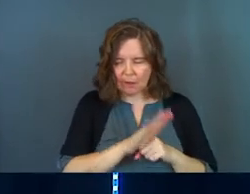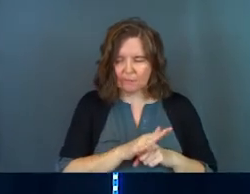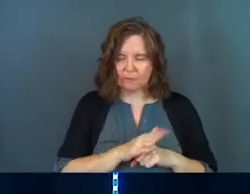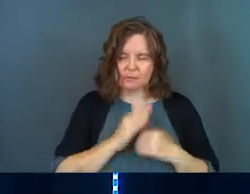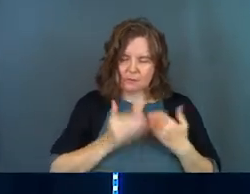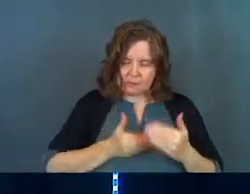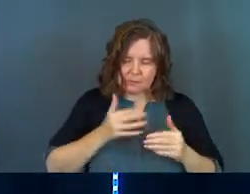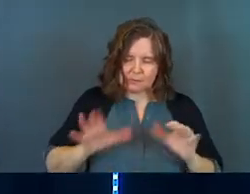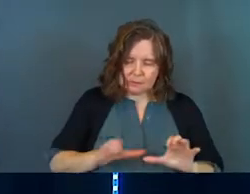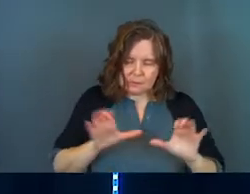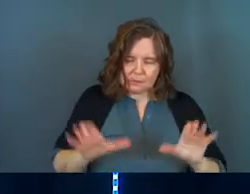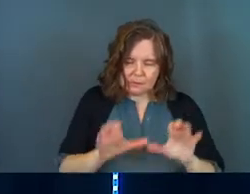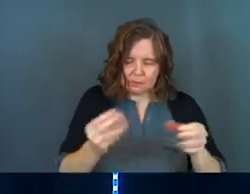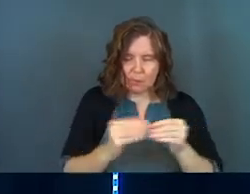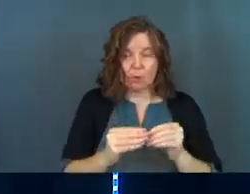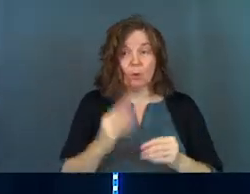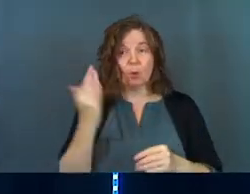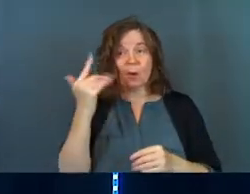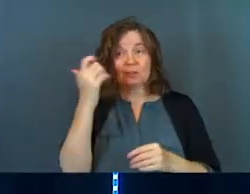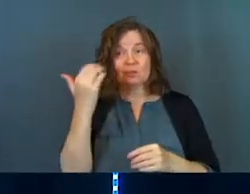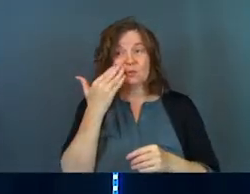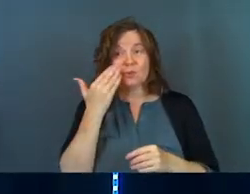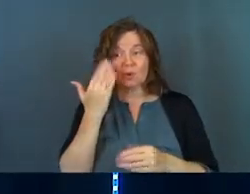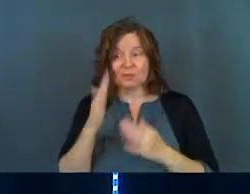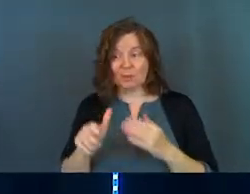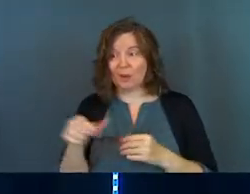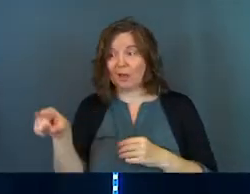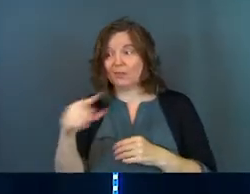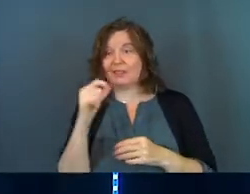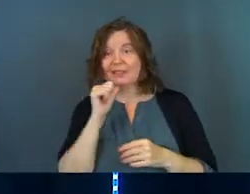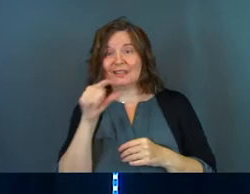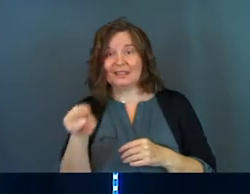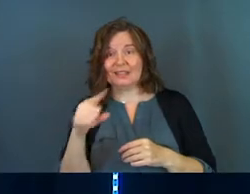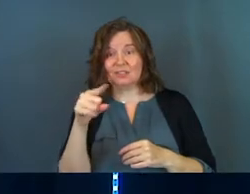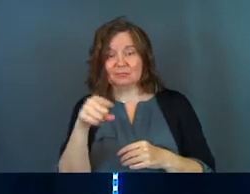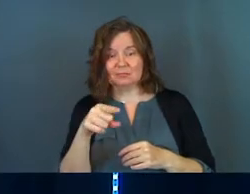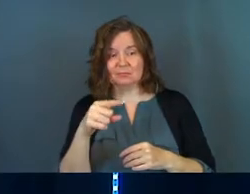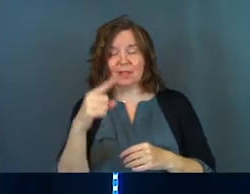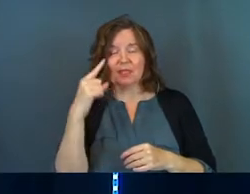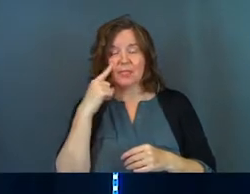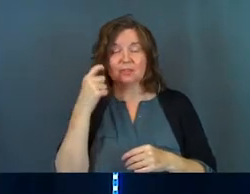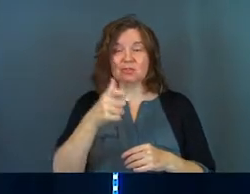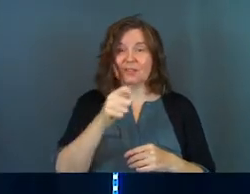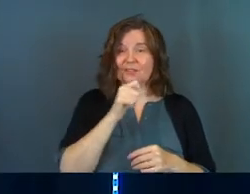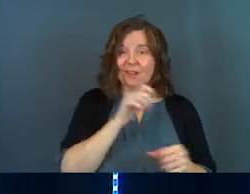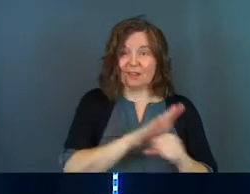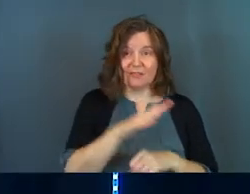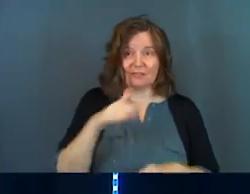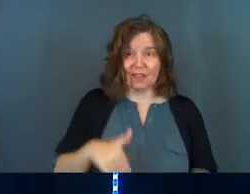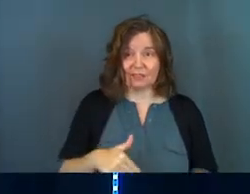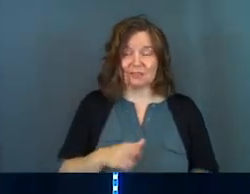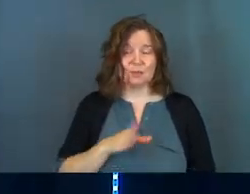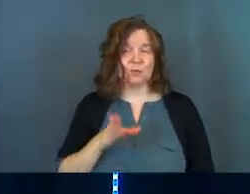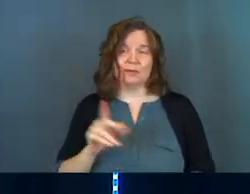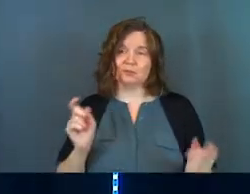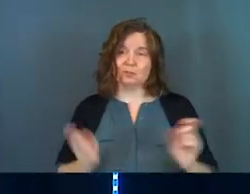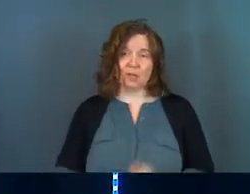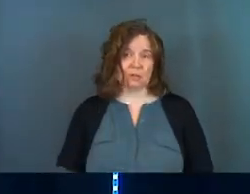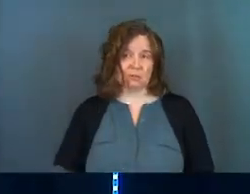Because you know somebody out there thinks you're not enough yet. And it'll never